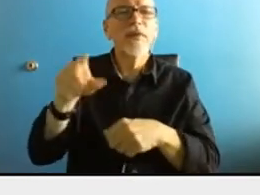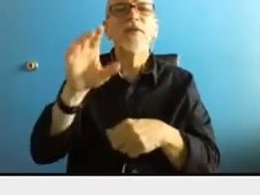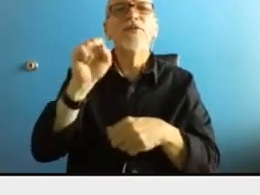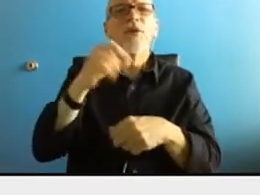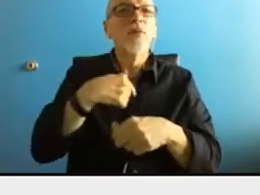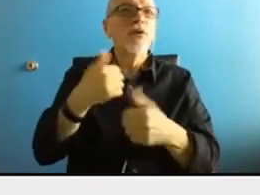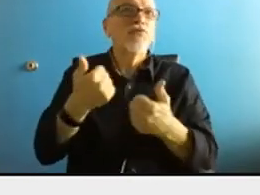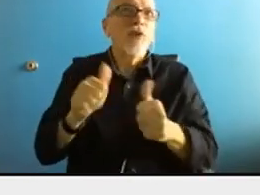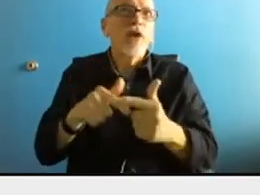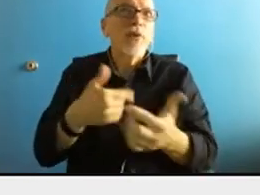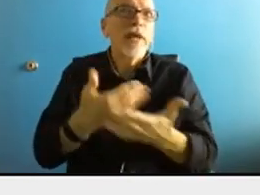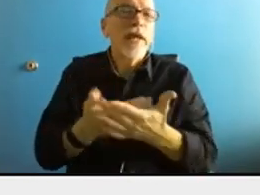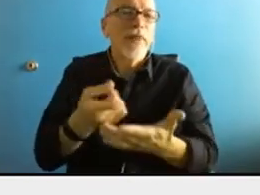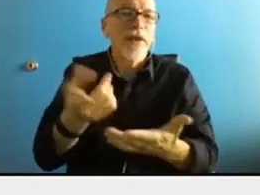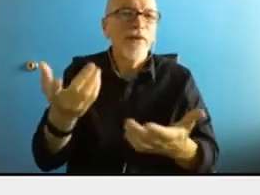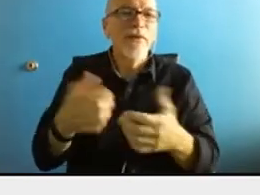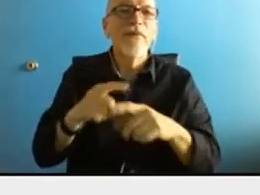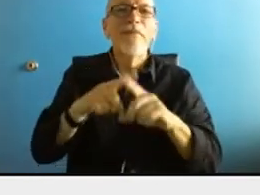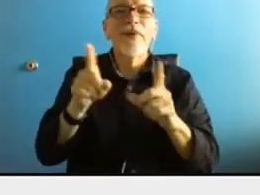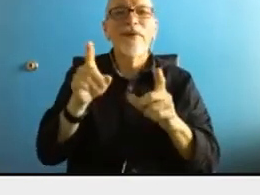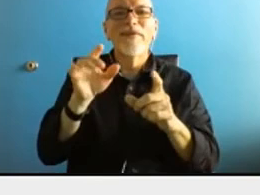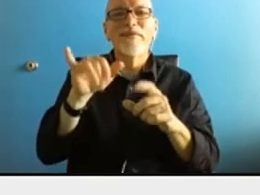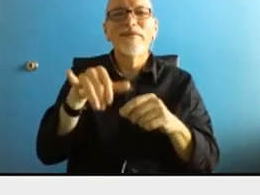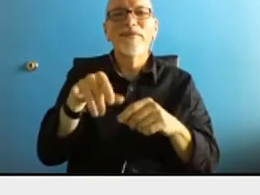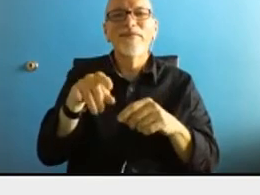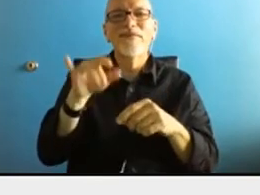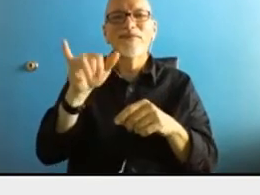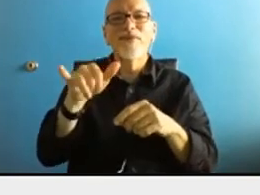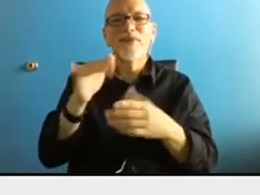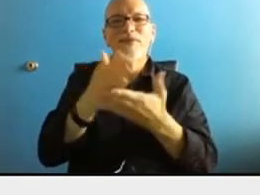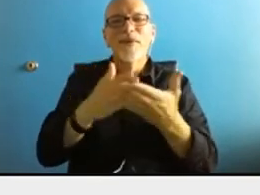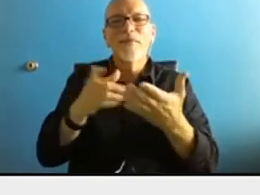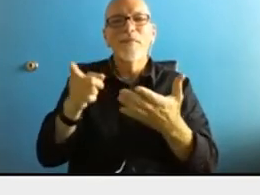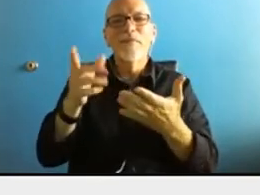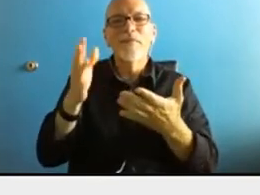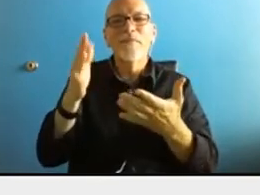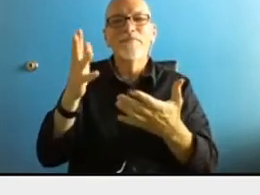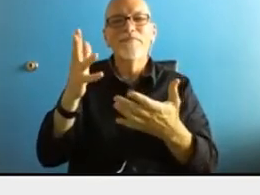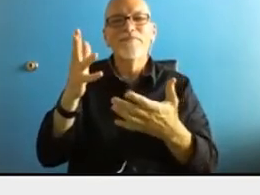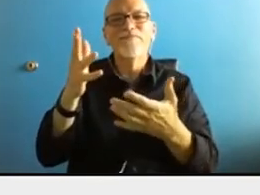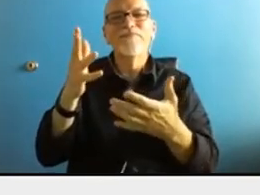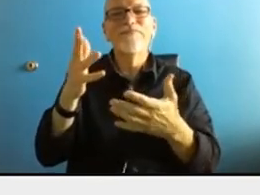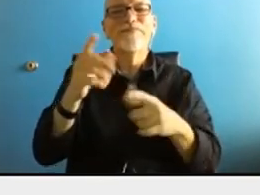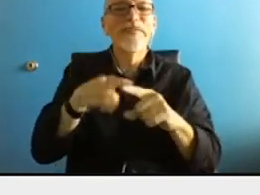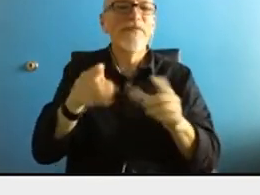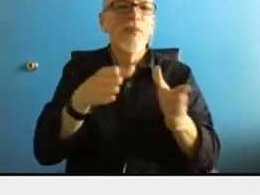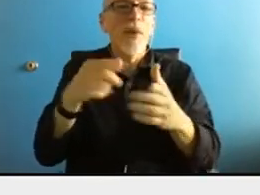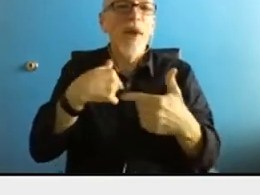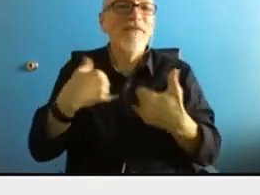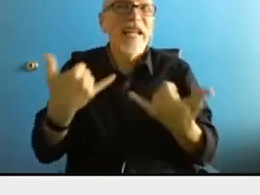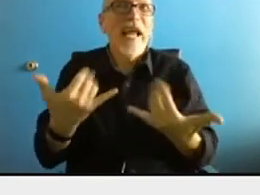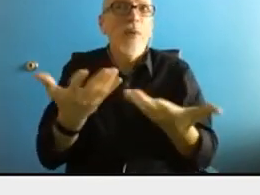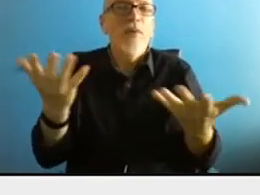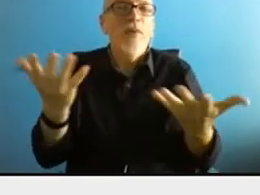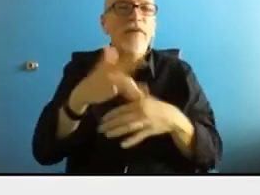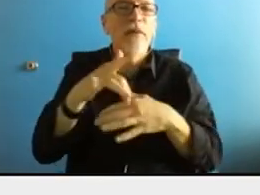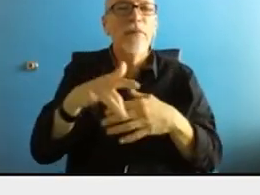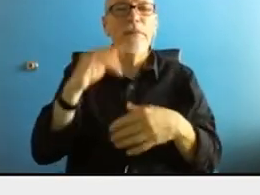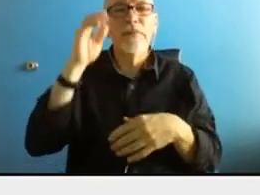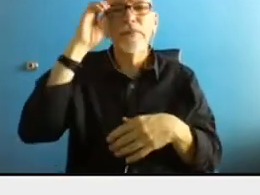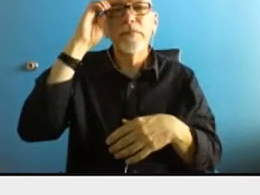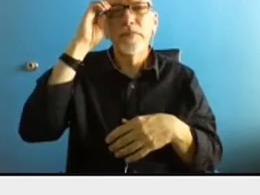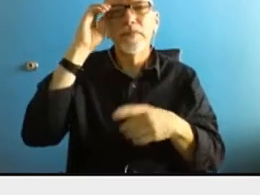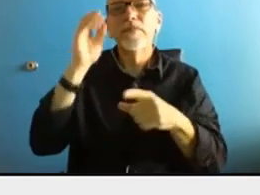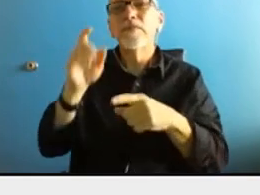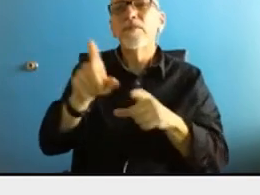there. But those are some avenues that are here now. I would